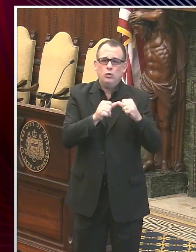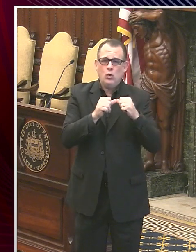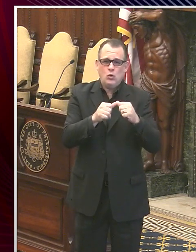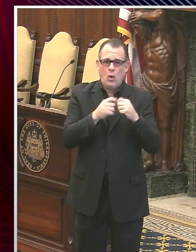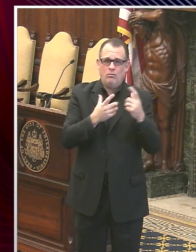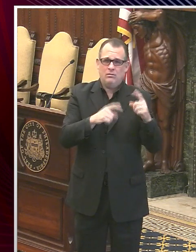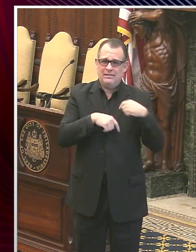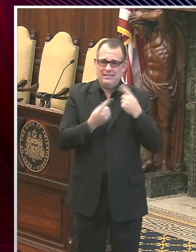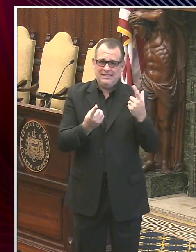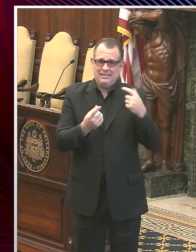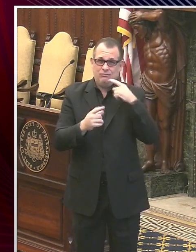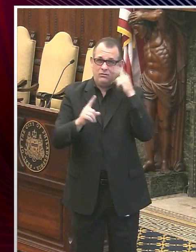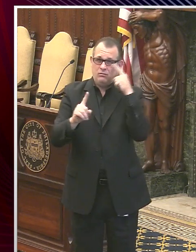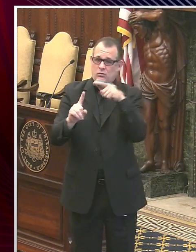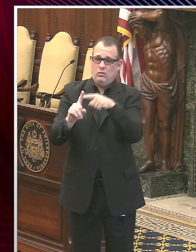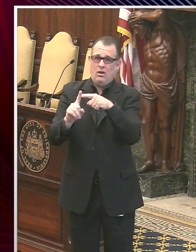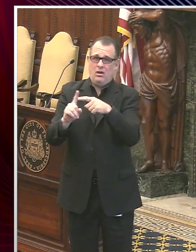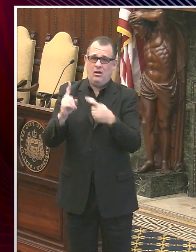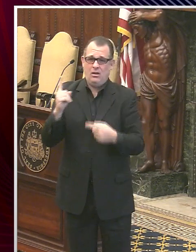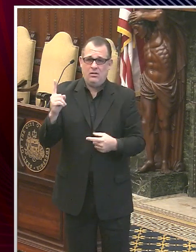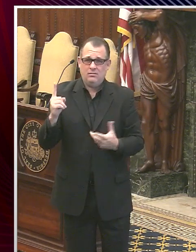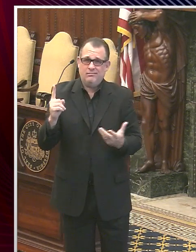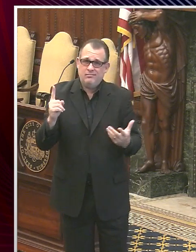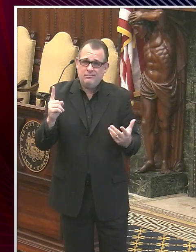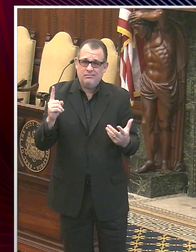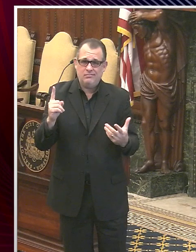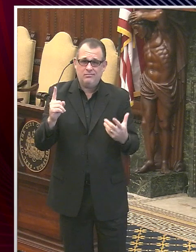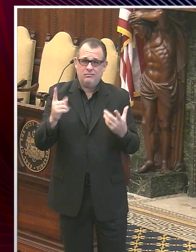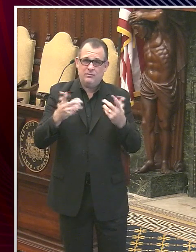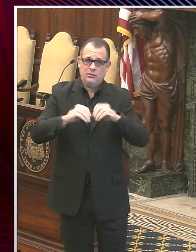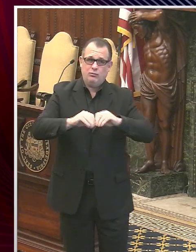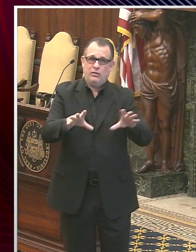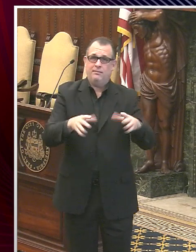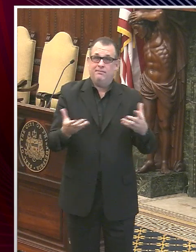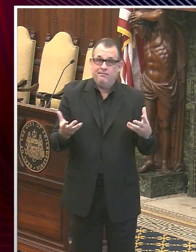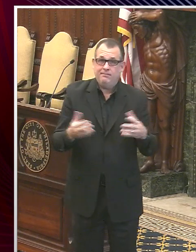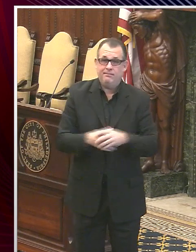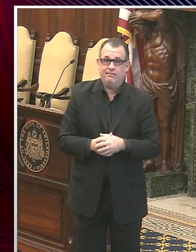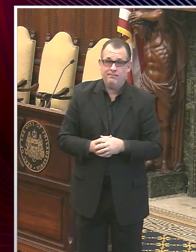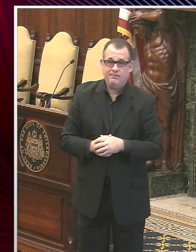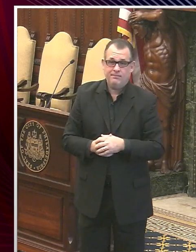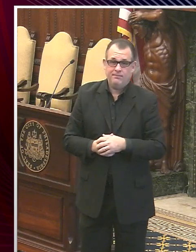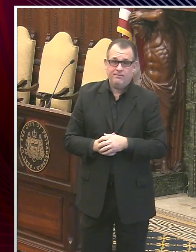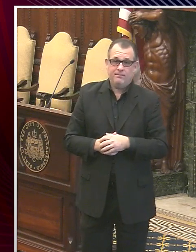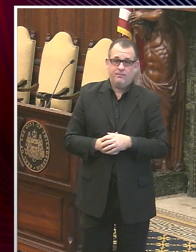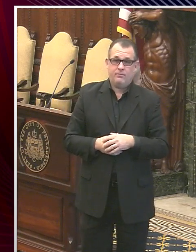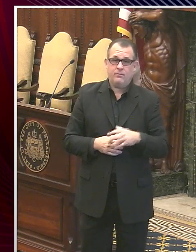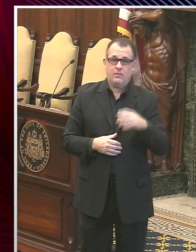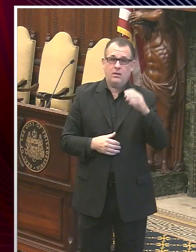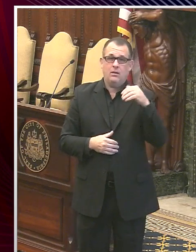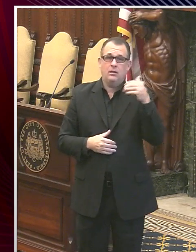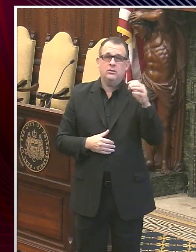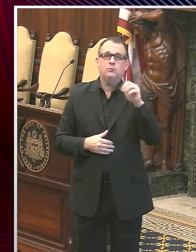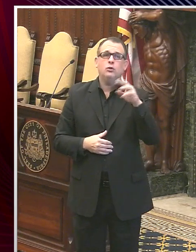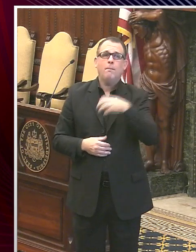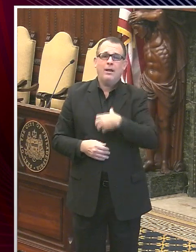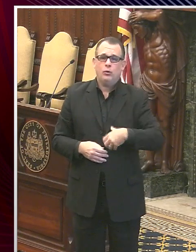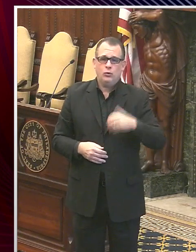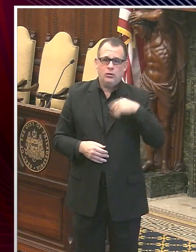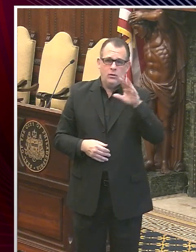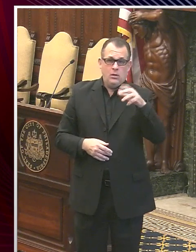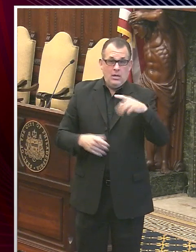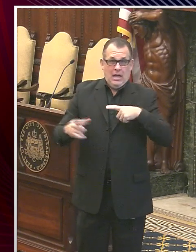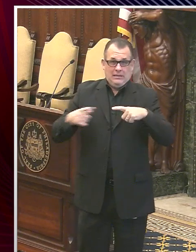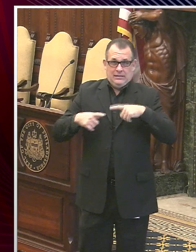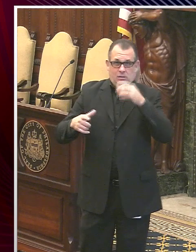that one conversation about these restrictions. Thanks, Doctor. Mr. Mayor, talking about the holidays coming up,